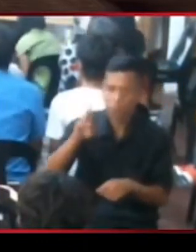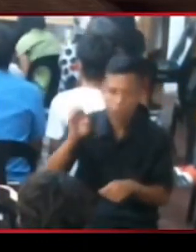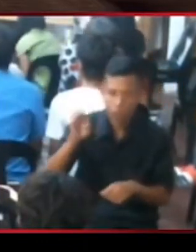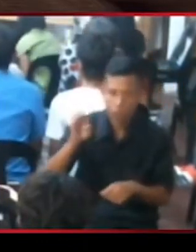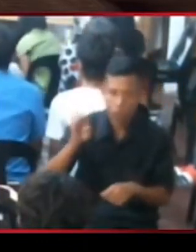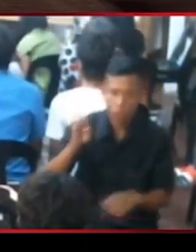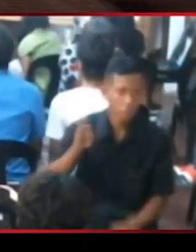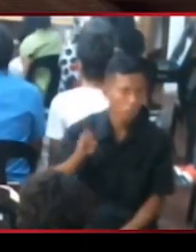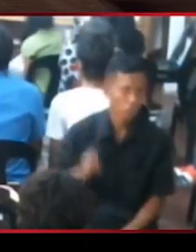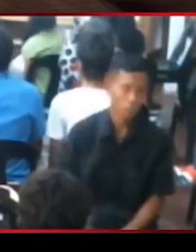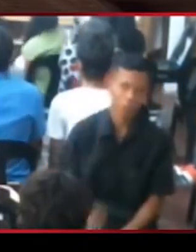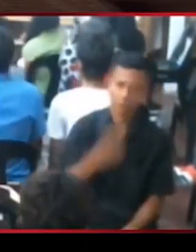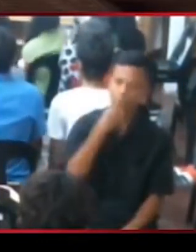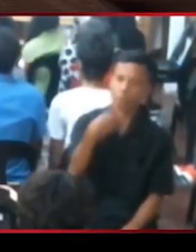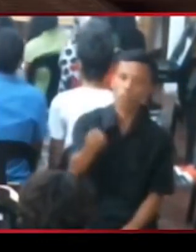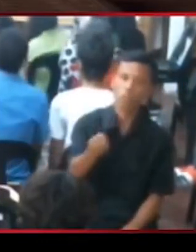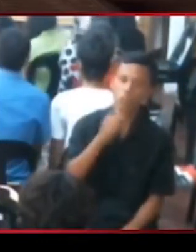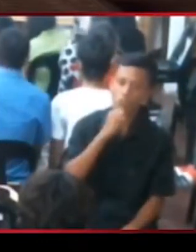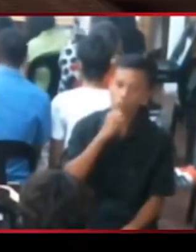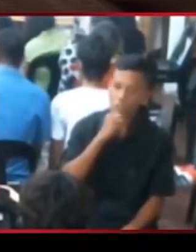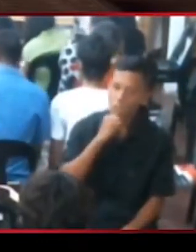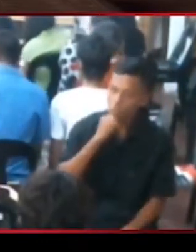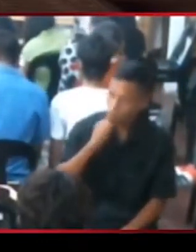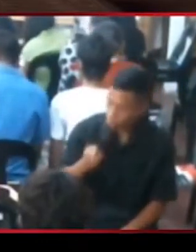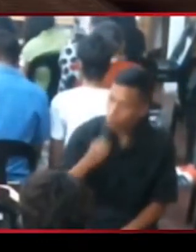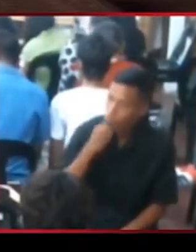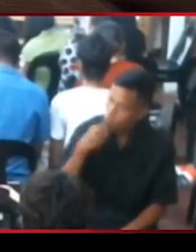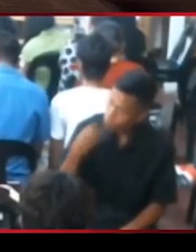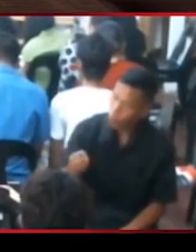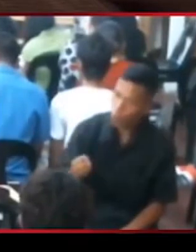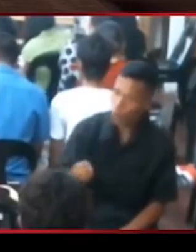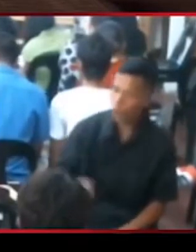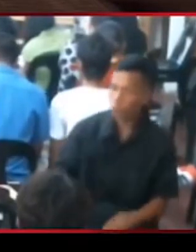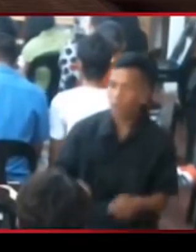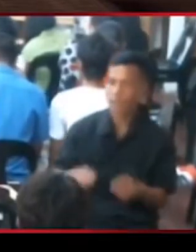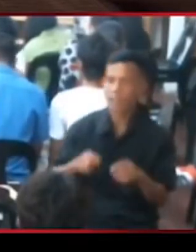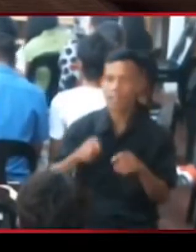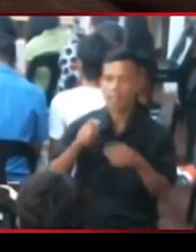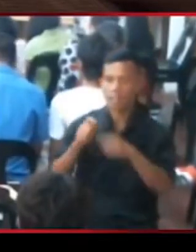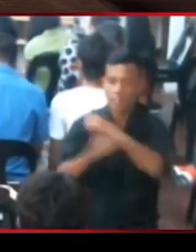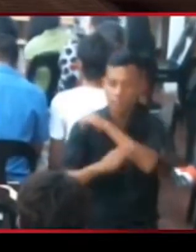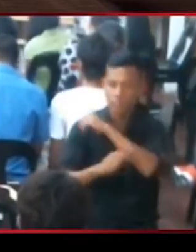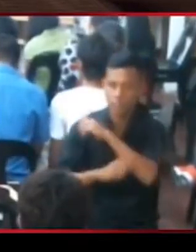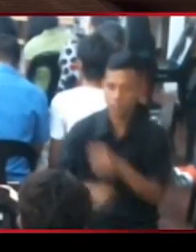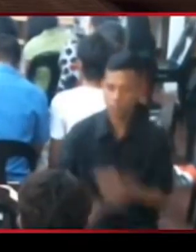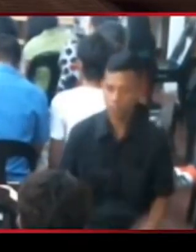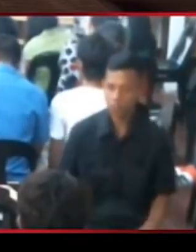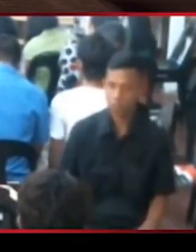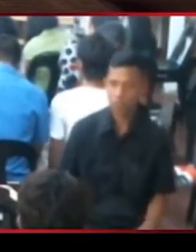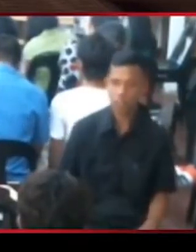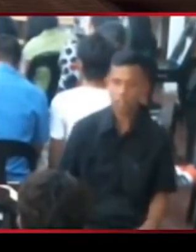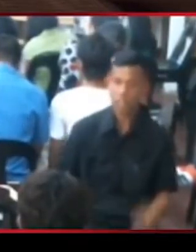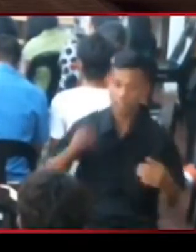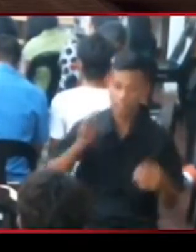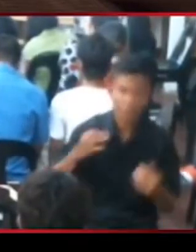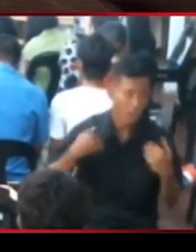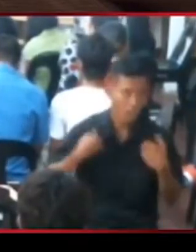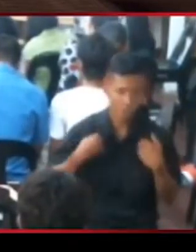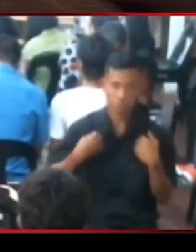It's not God. Not God at all. Don't blame God if something happens to